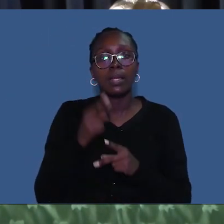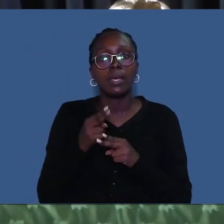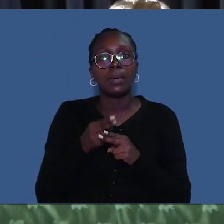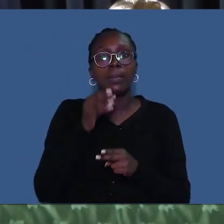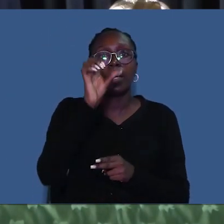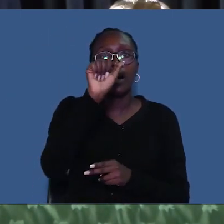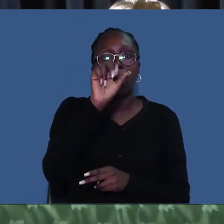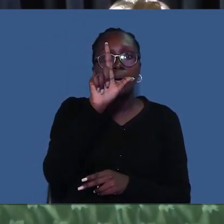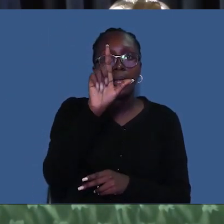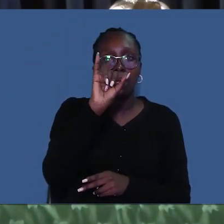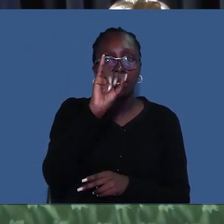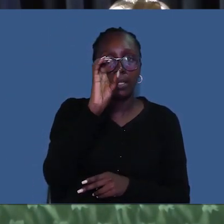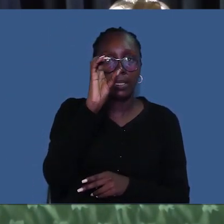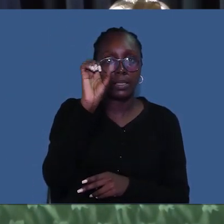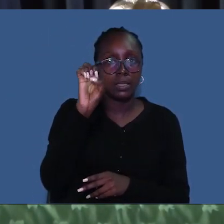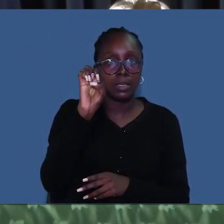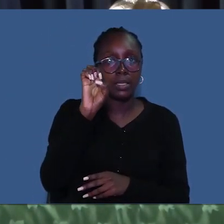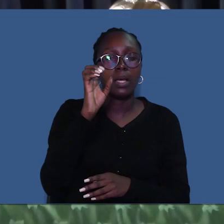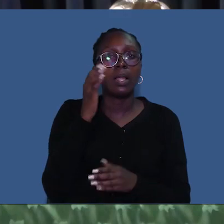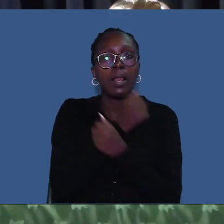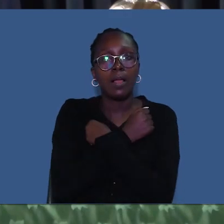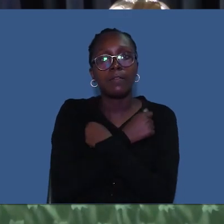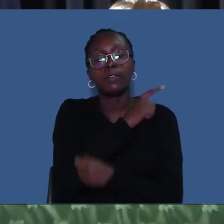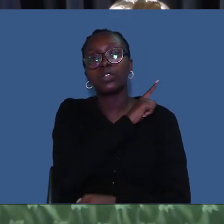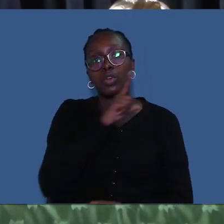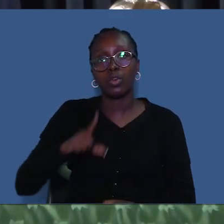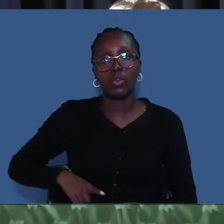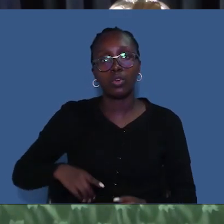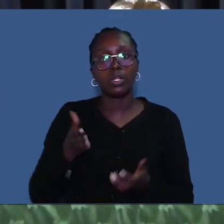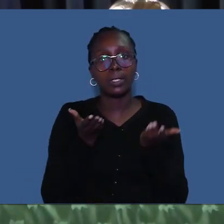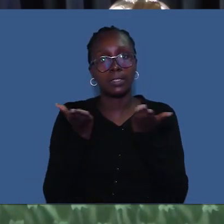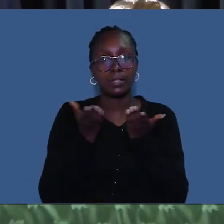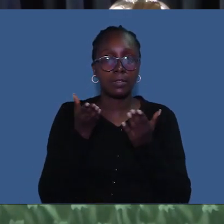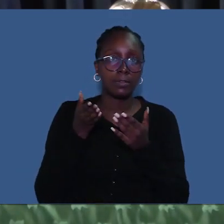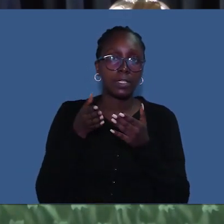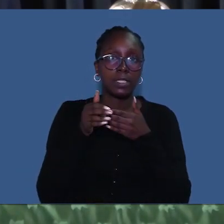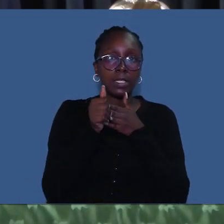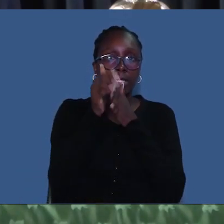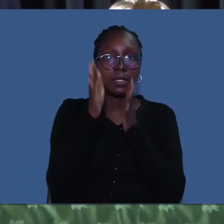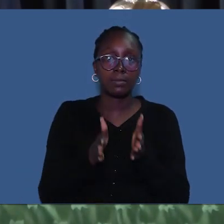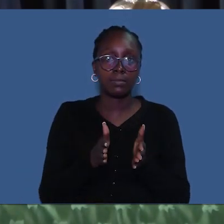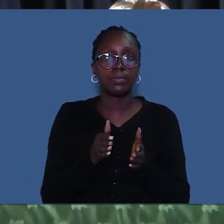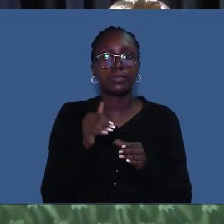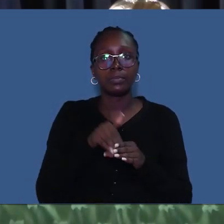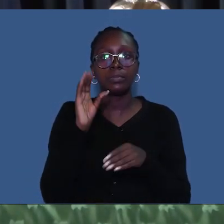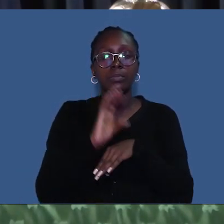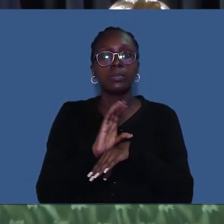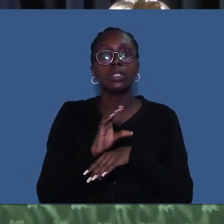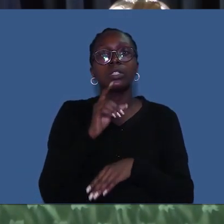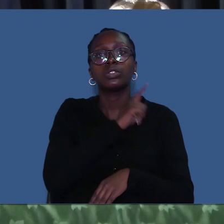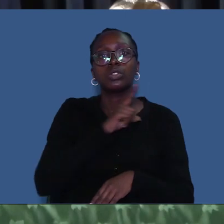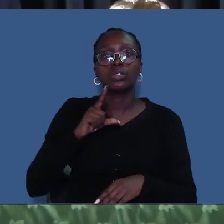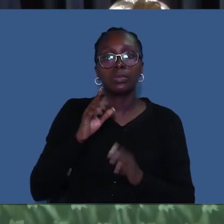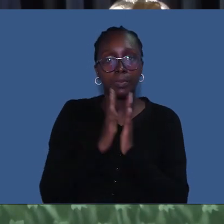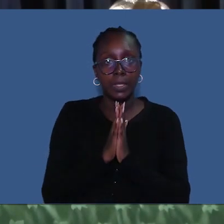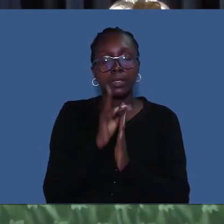Alice OLAWO and I love the Lord, for he is my savior. I serve as a lay reader at the Cathedral. Let us pray. Father, we are so grateful for